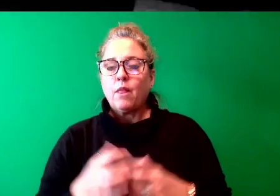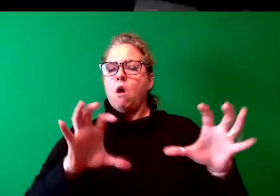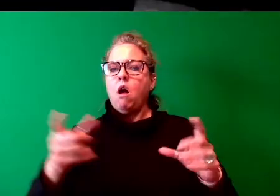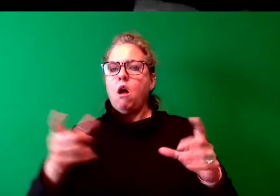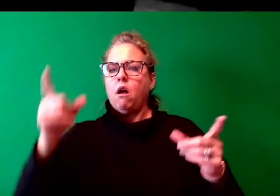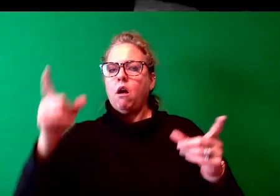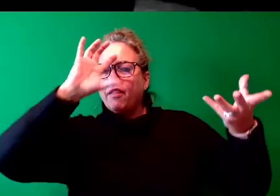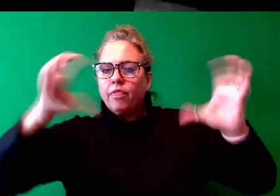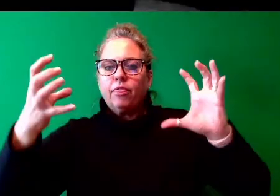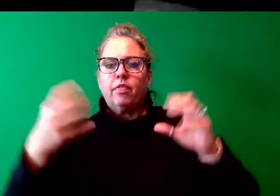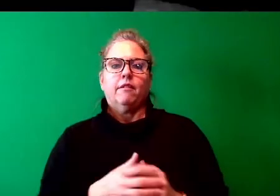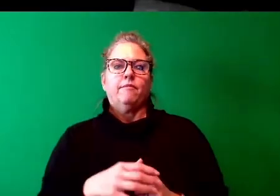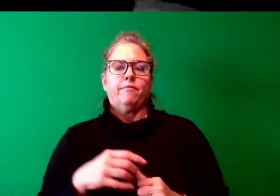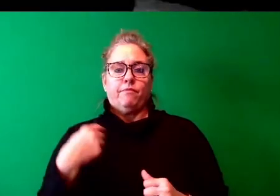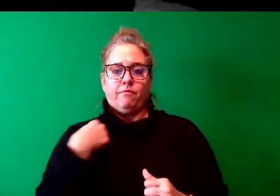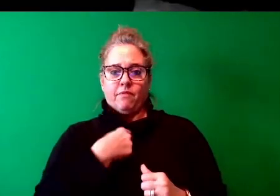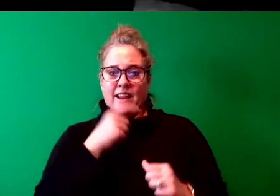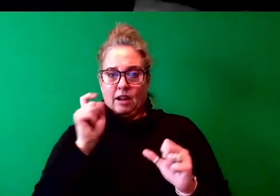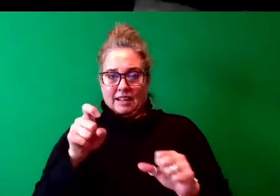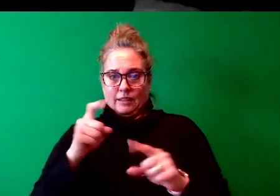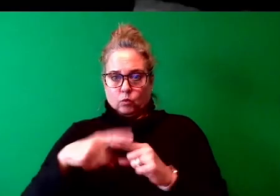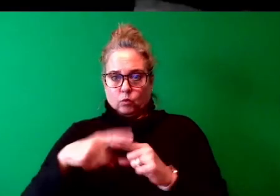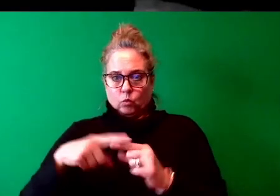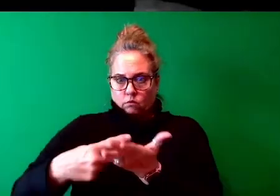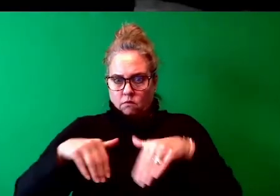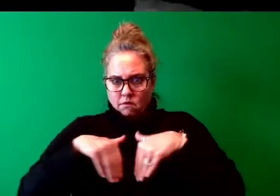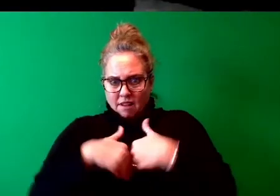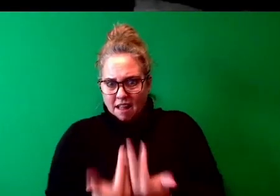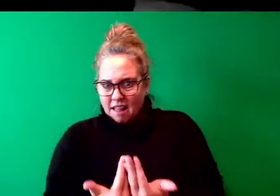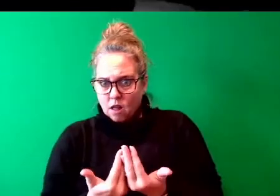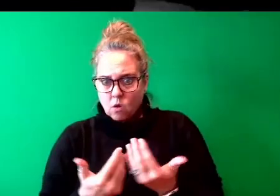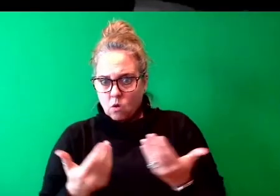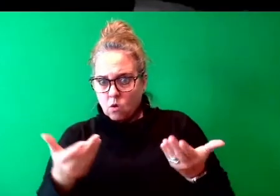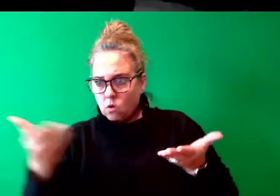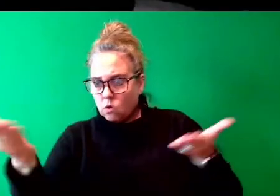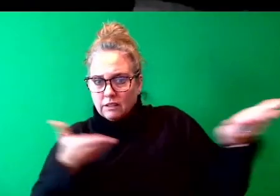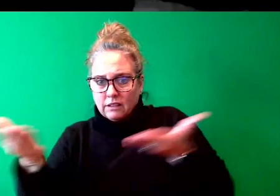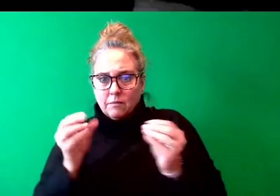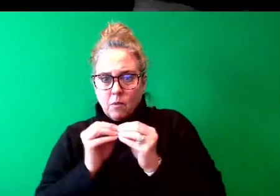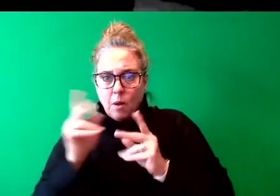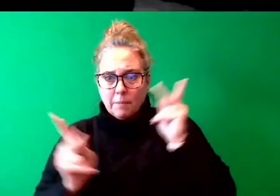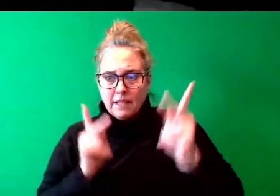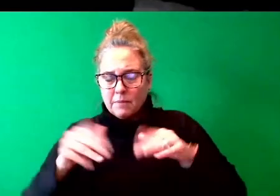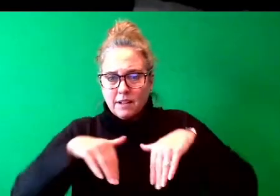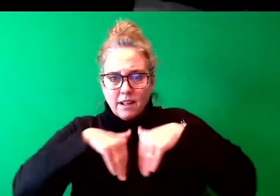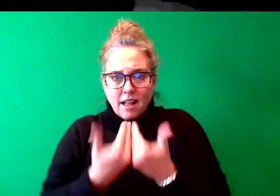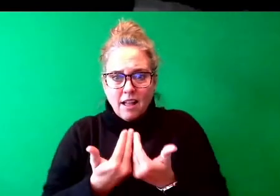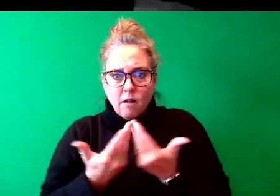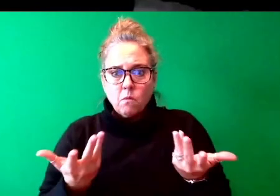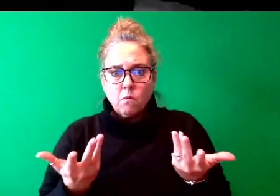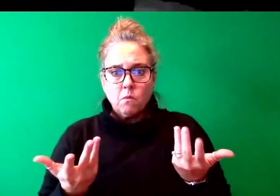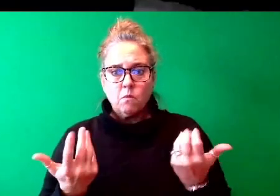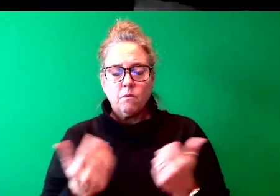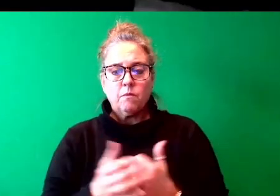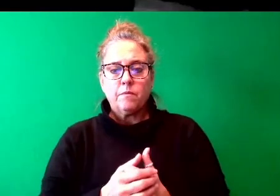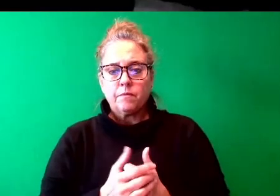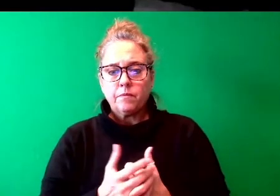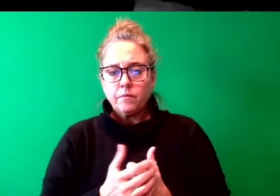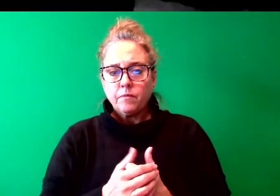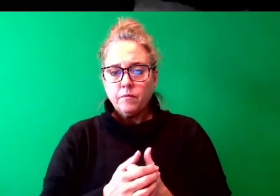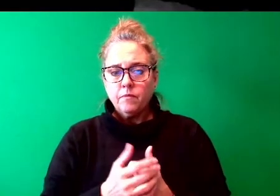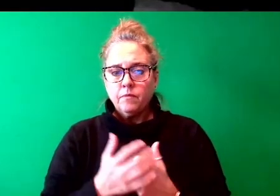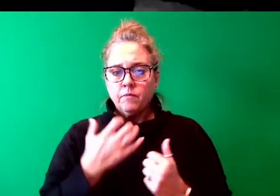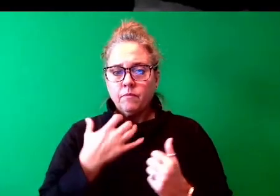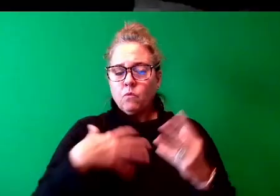that's going to be answered right now today, but I just wanted to add on to what Dr. Wu said. It's underfunded, and I see that